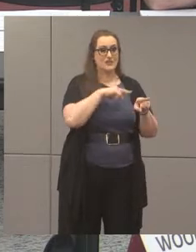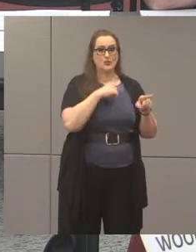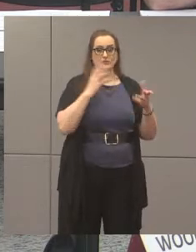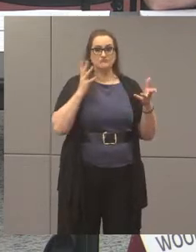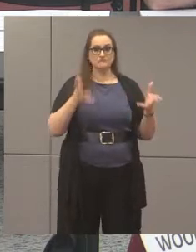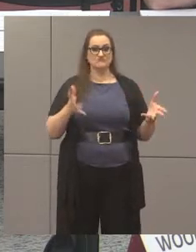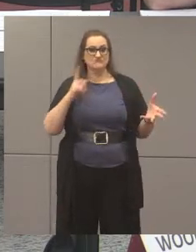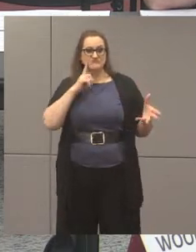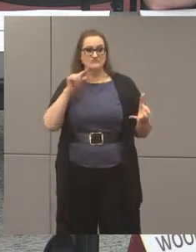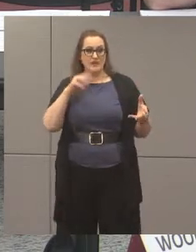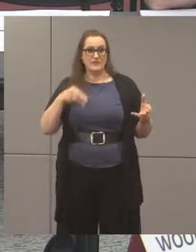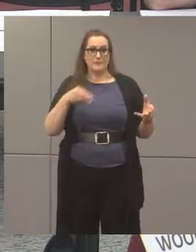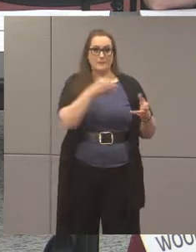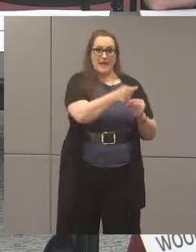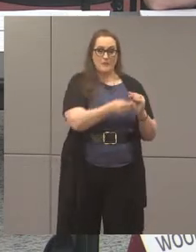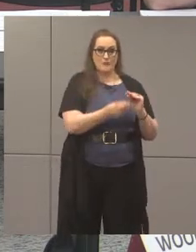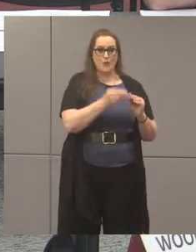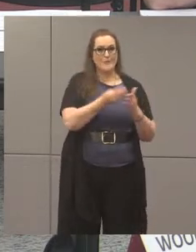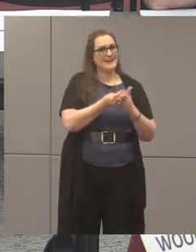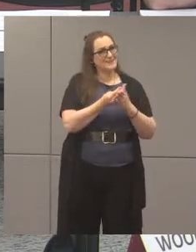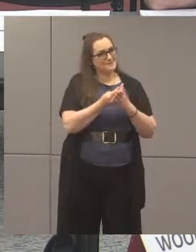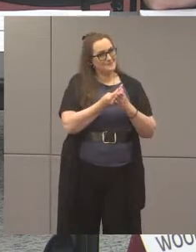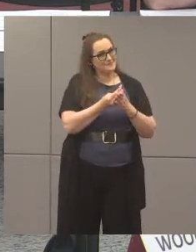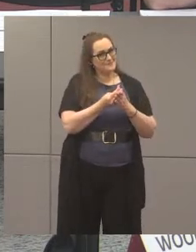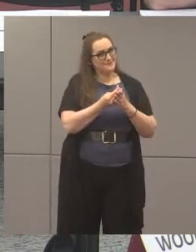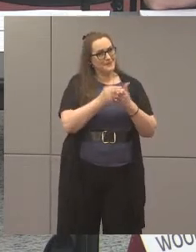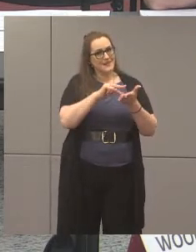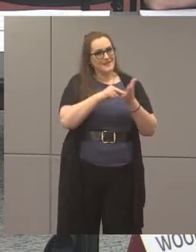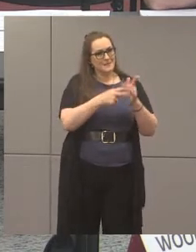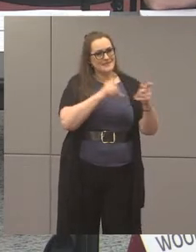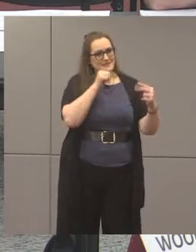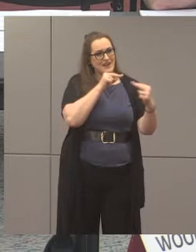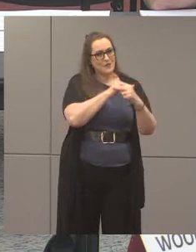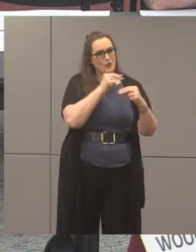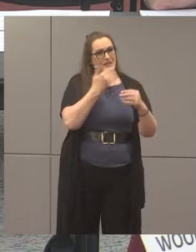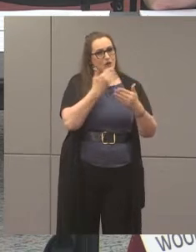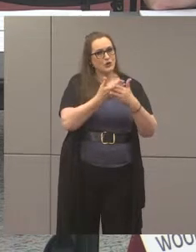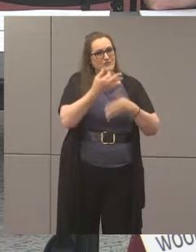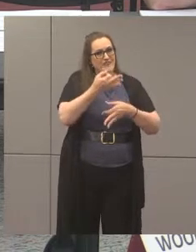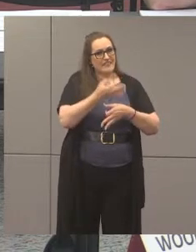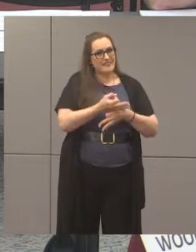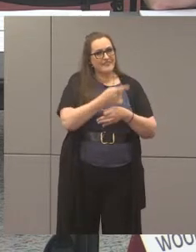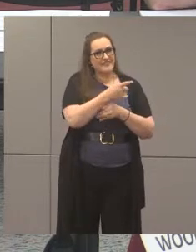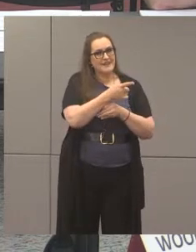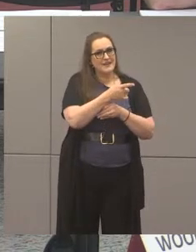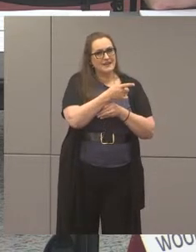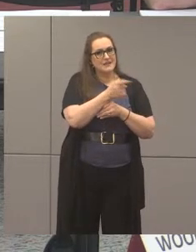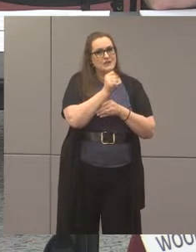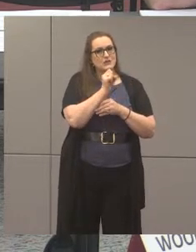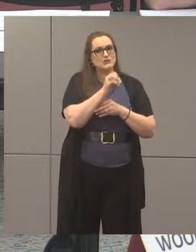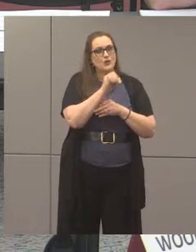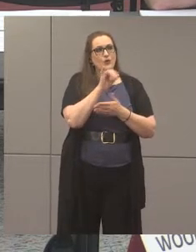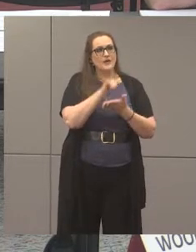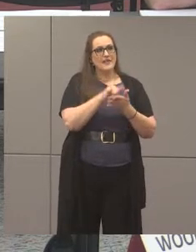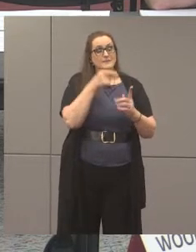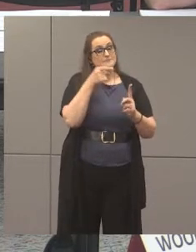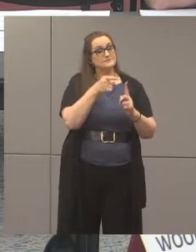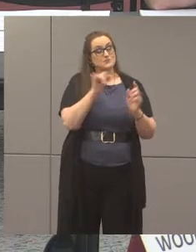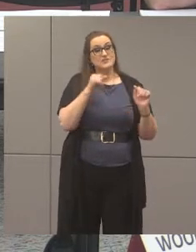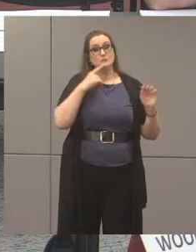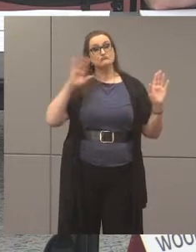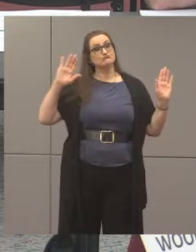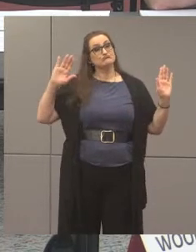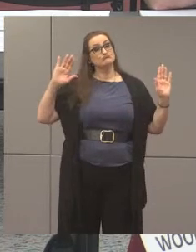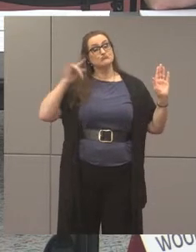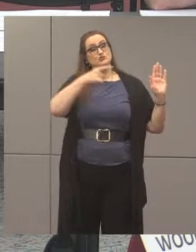and exposed to paying more money, they have not negotiated in good faith. And so that's the point, we can say, hey, you